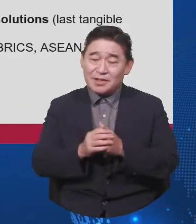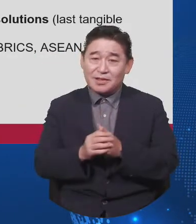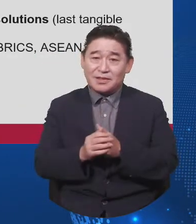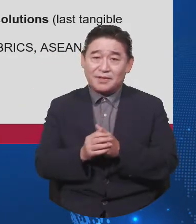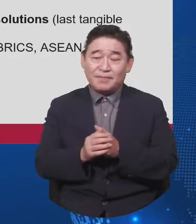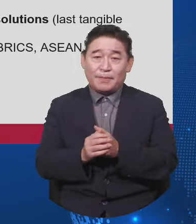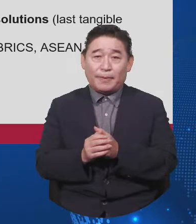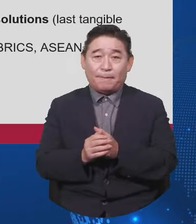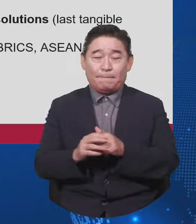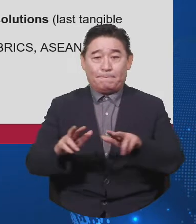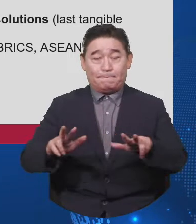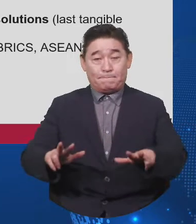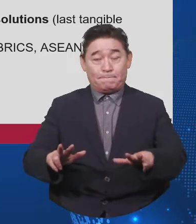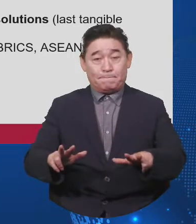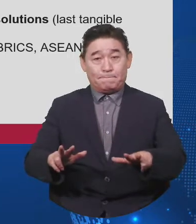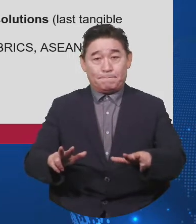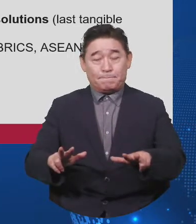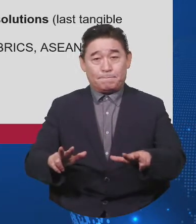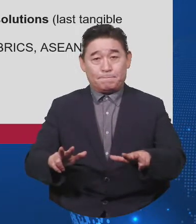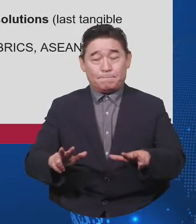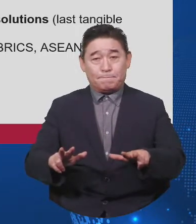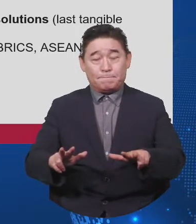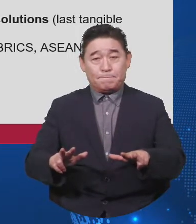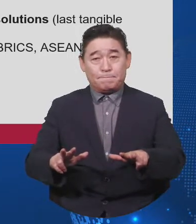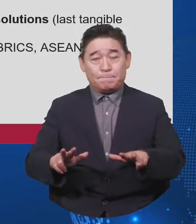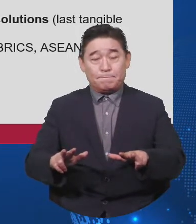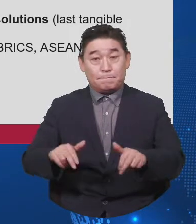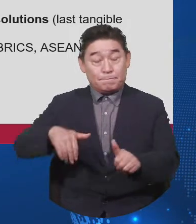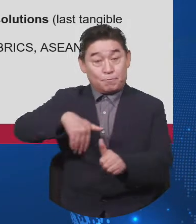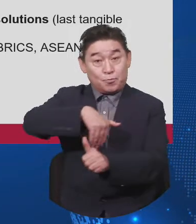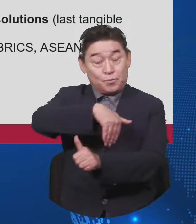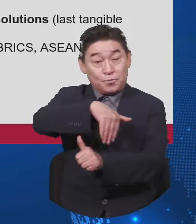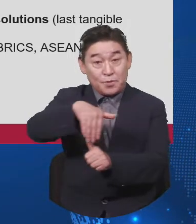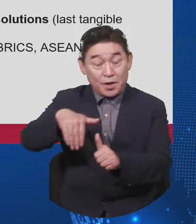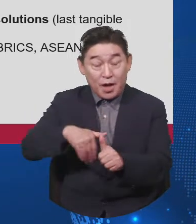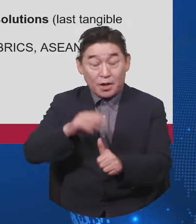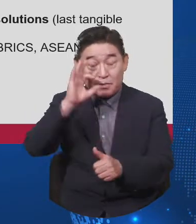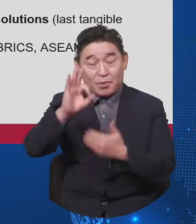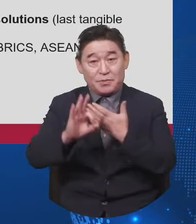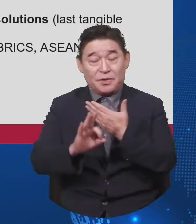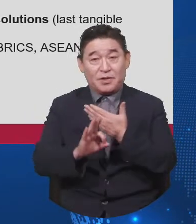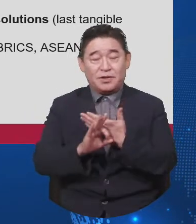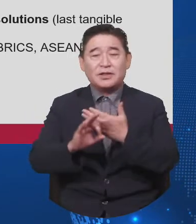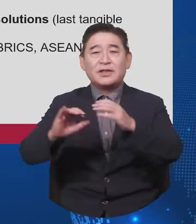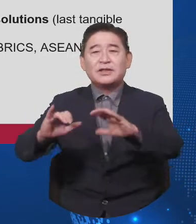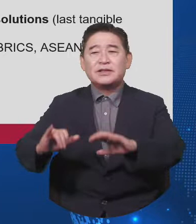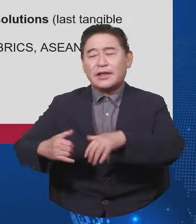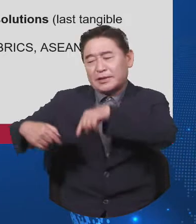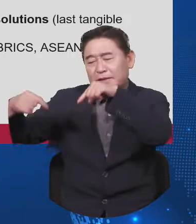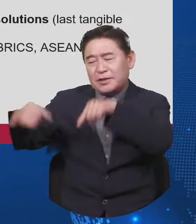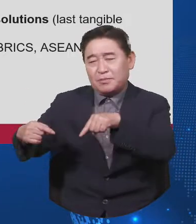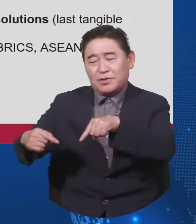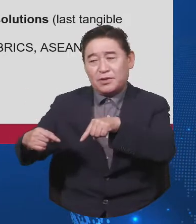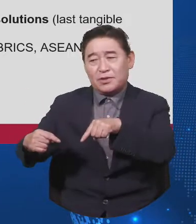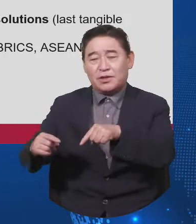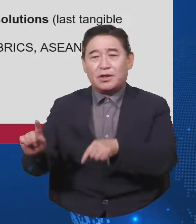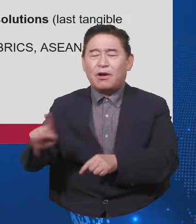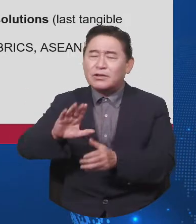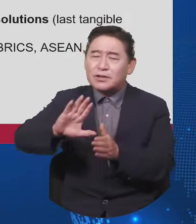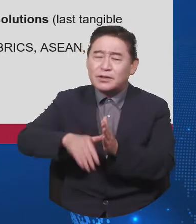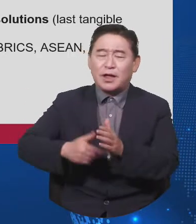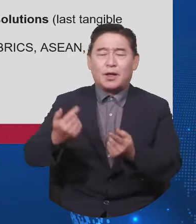paradox. On the one hand, we have a huge need for global cooperation, even more cooperation, I would even